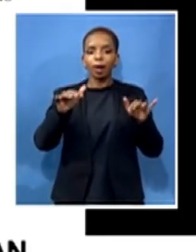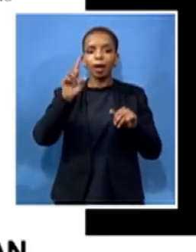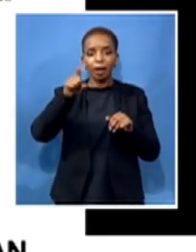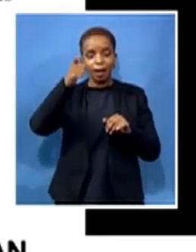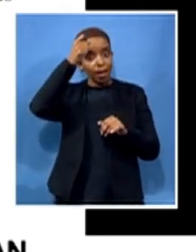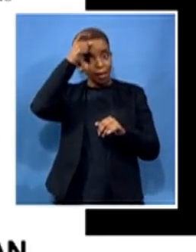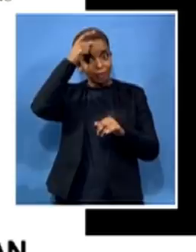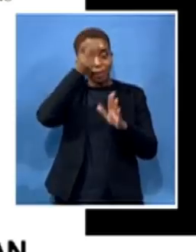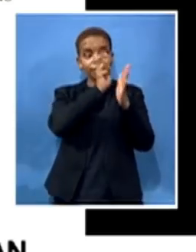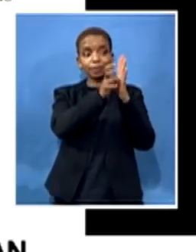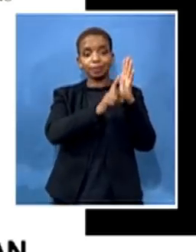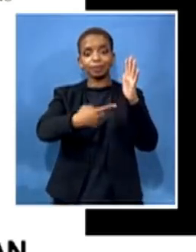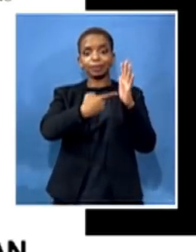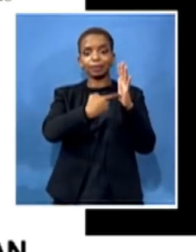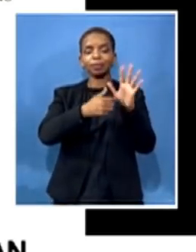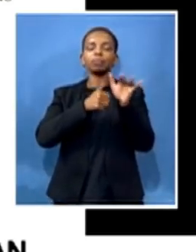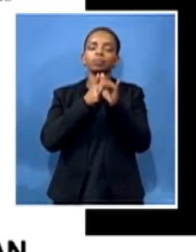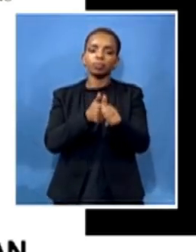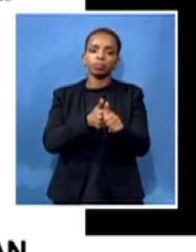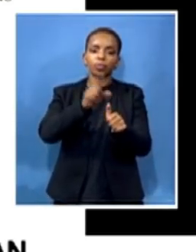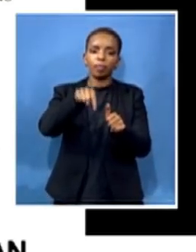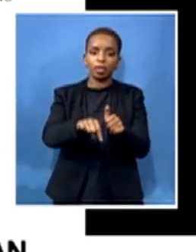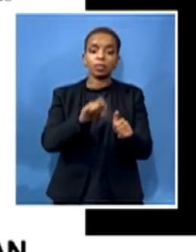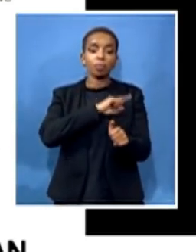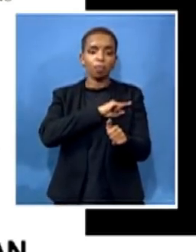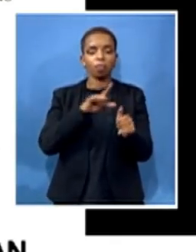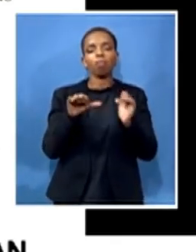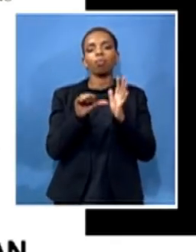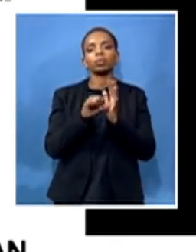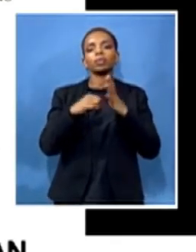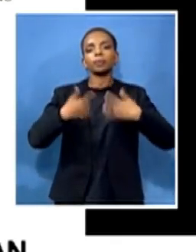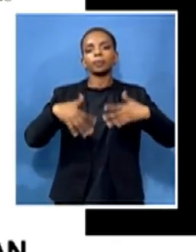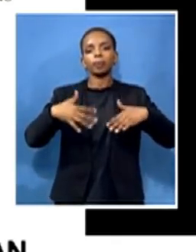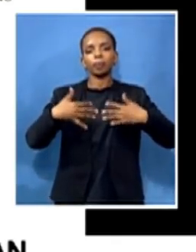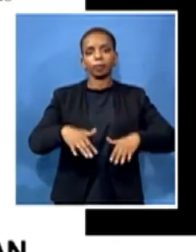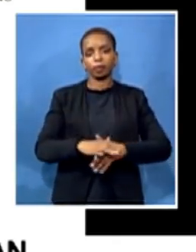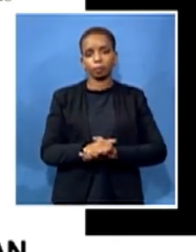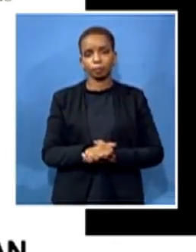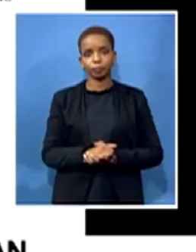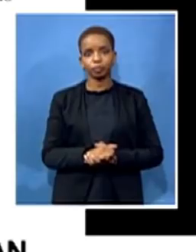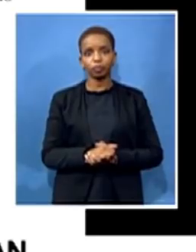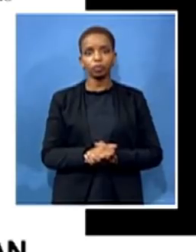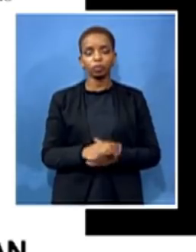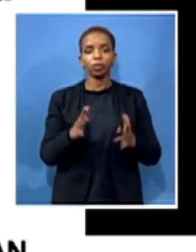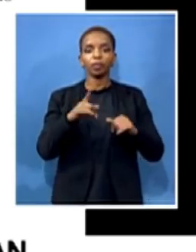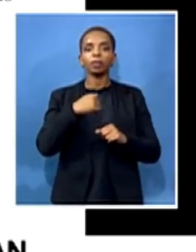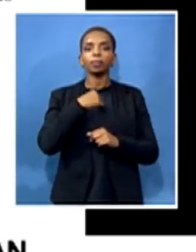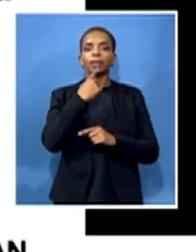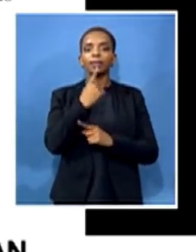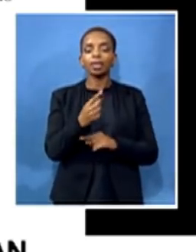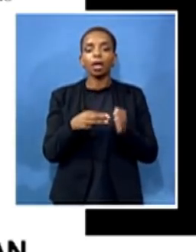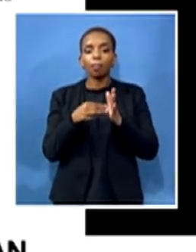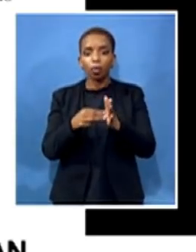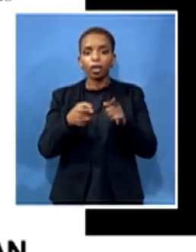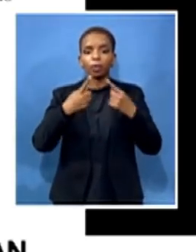in terms of the district development model approach that I said we are taking, we are trying to ensure that all